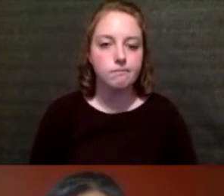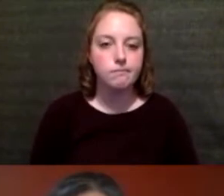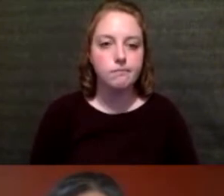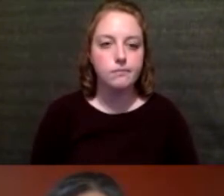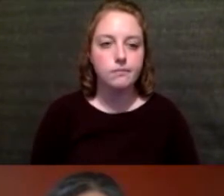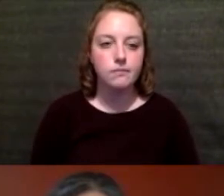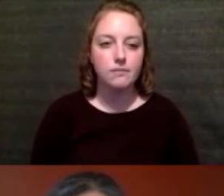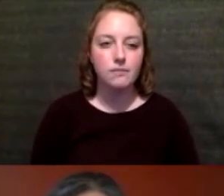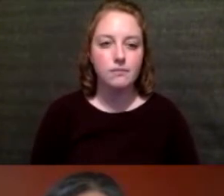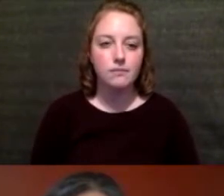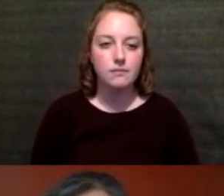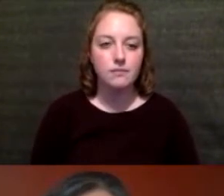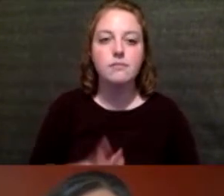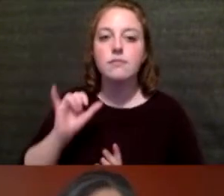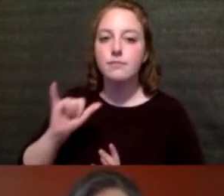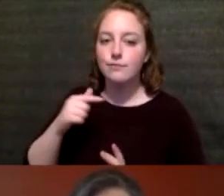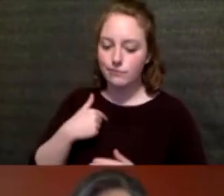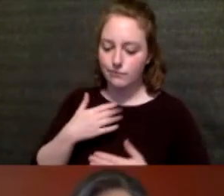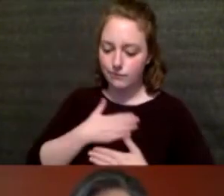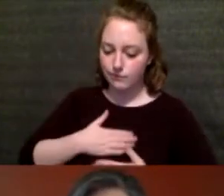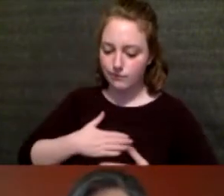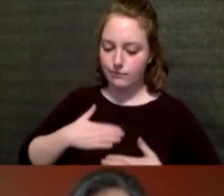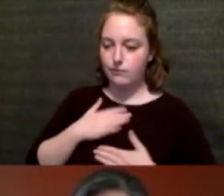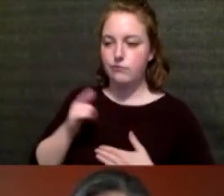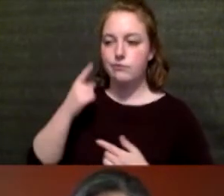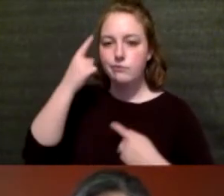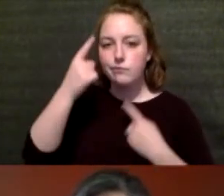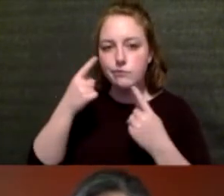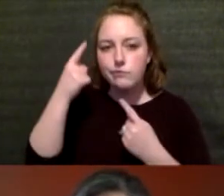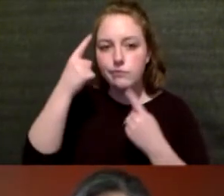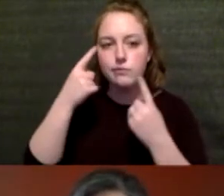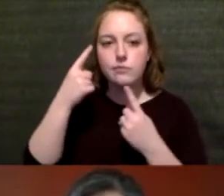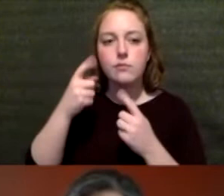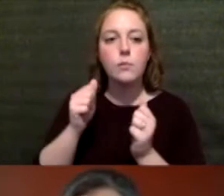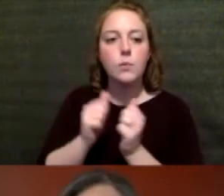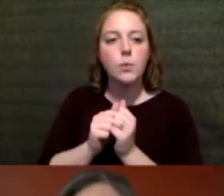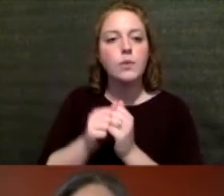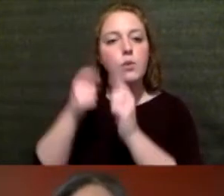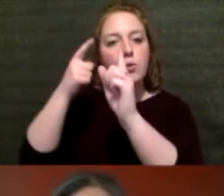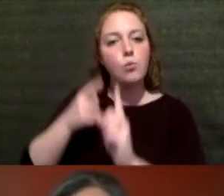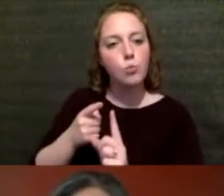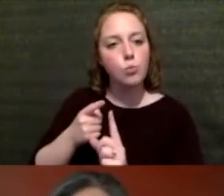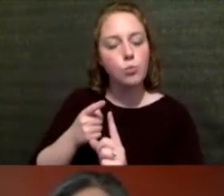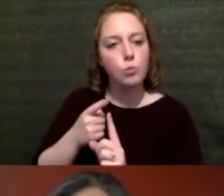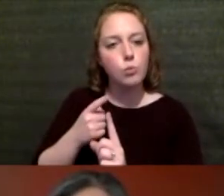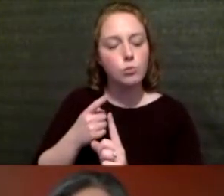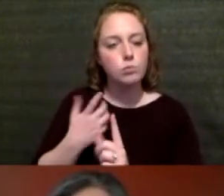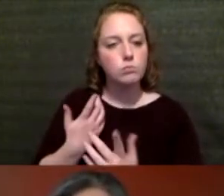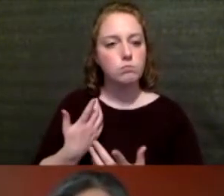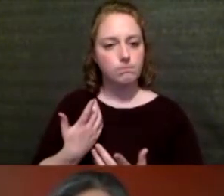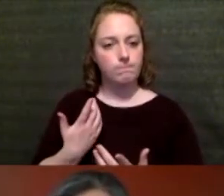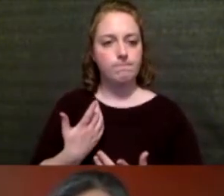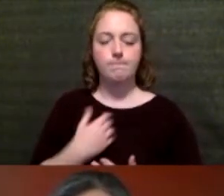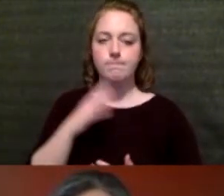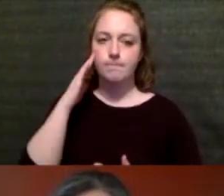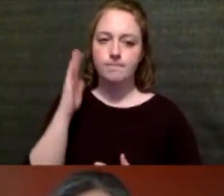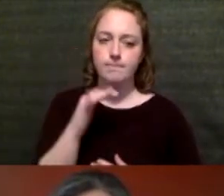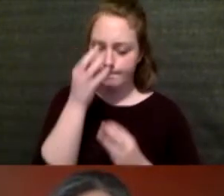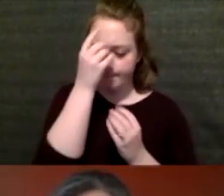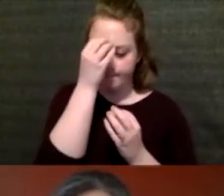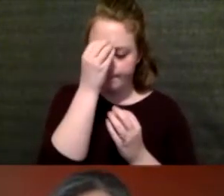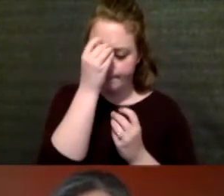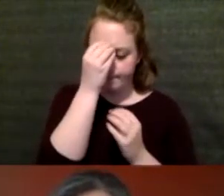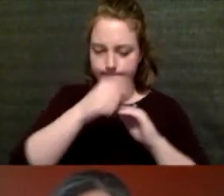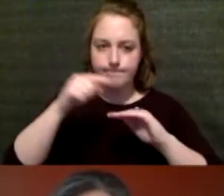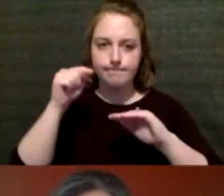I was going to say, I really appreciate the thoughtfulness with the long, uh, the goals. Um, I know a lot of thought has gone into those and I,